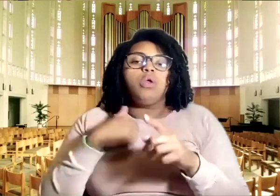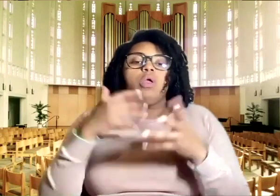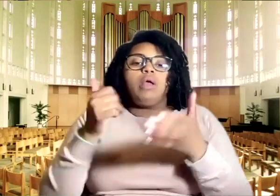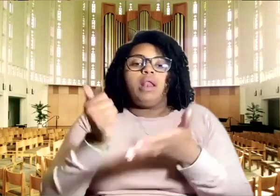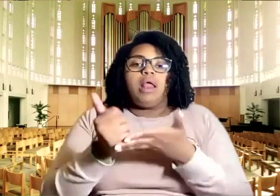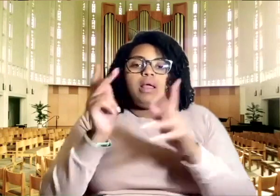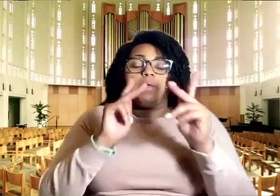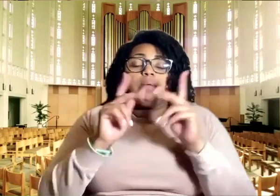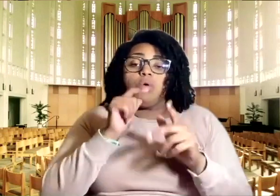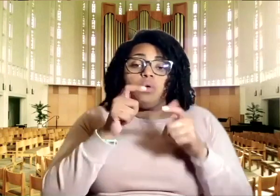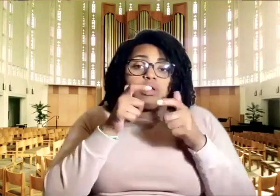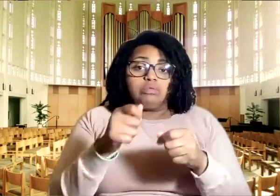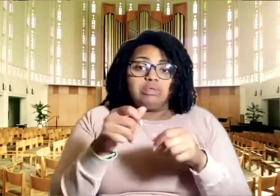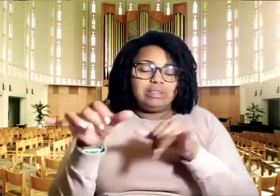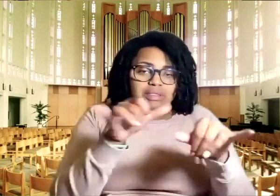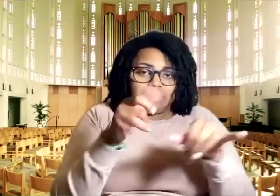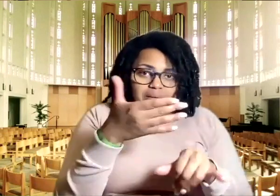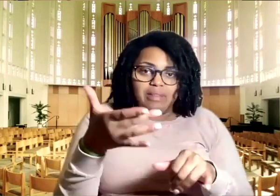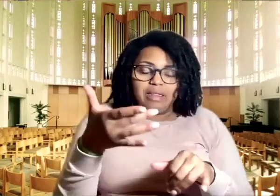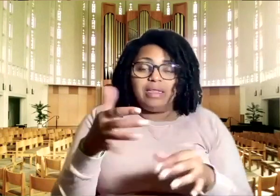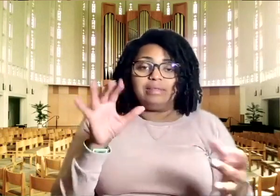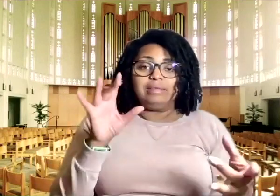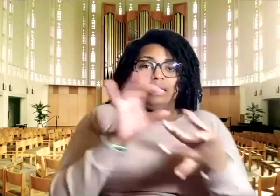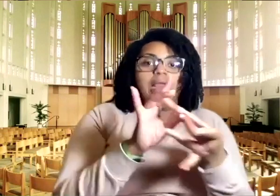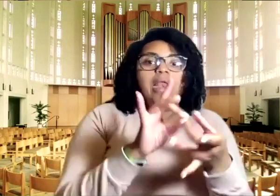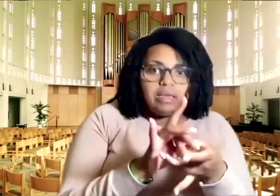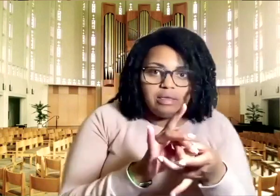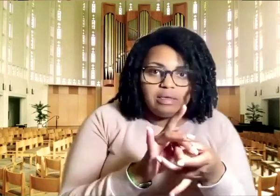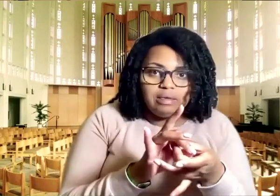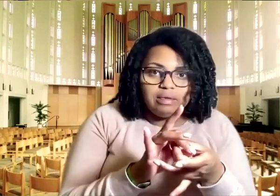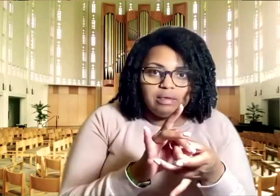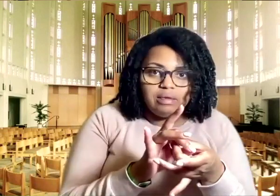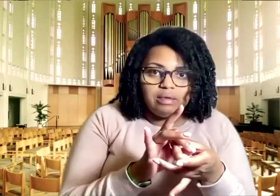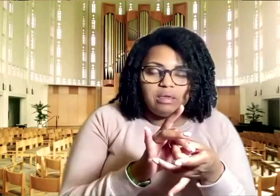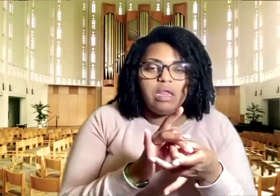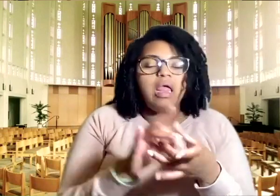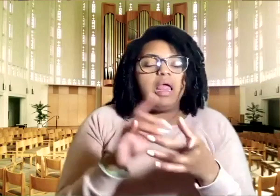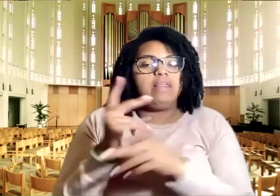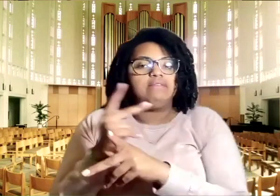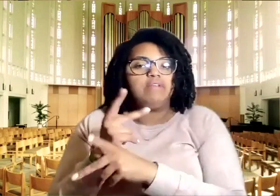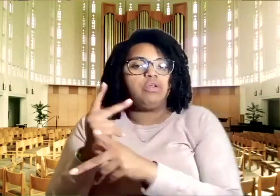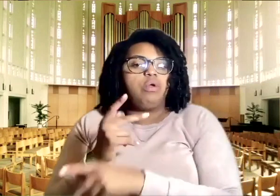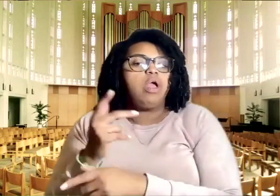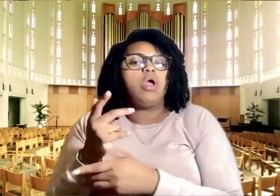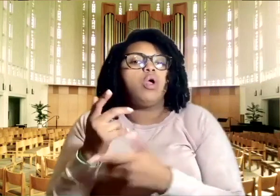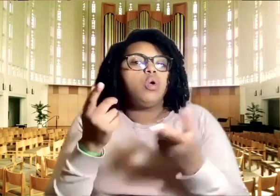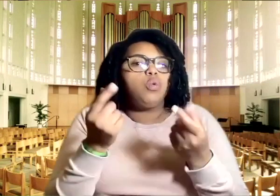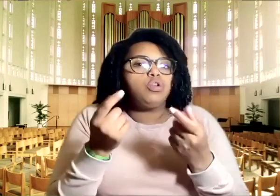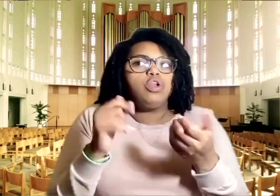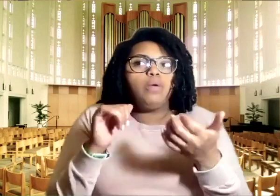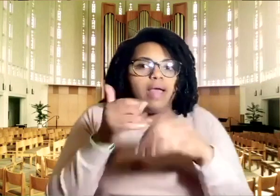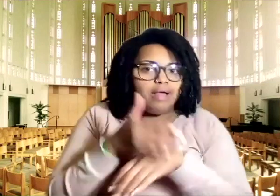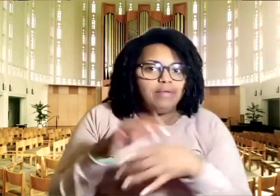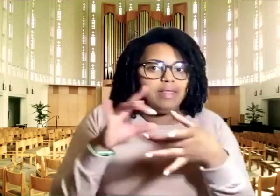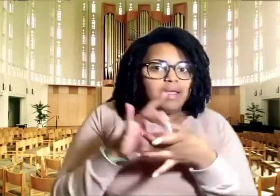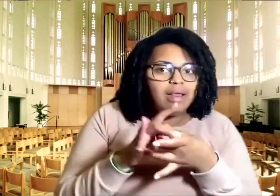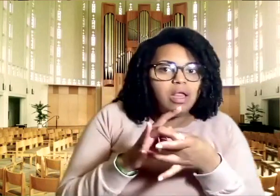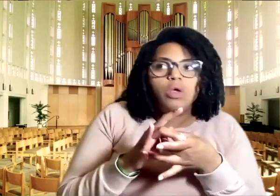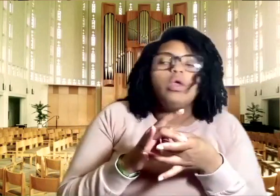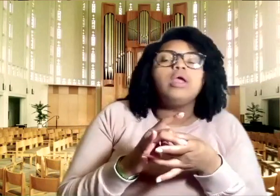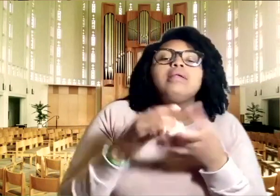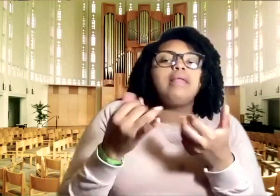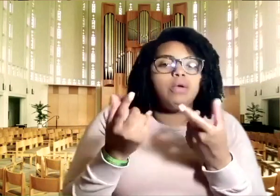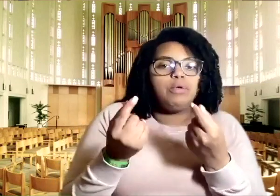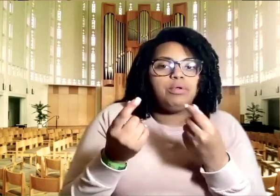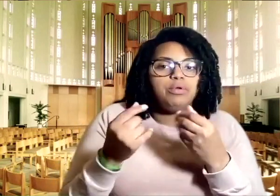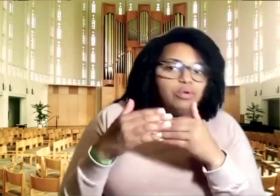other and, you know, and then, you know, figure out kind of where to go from there. So please go